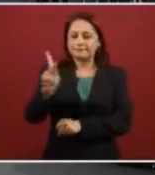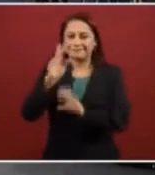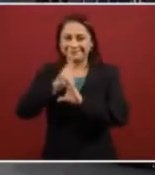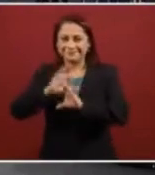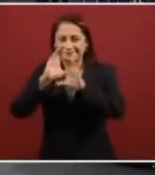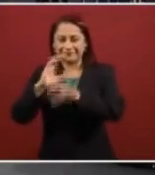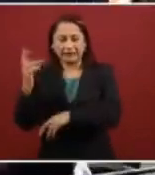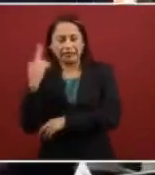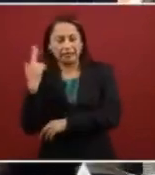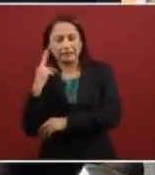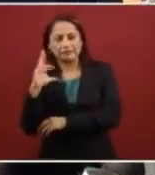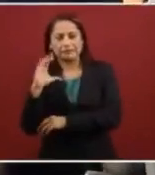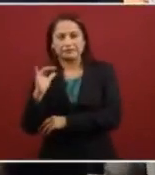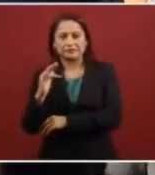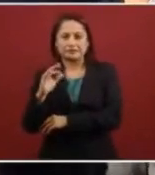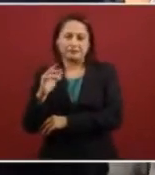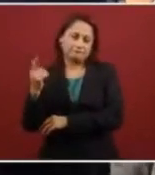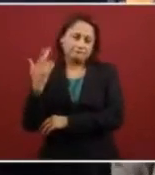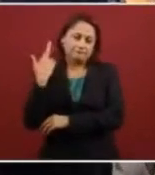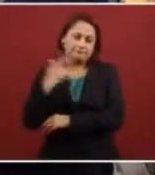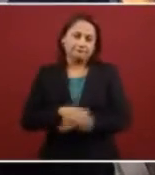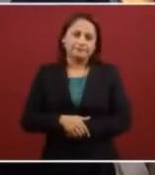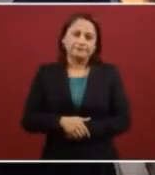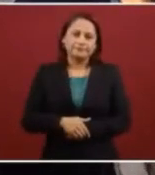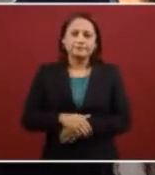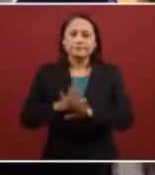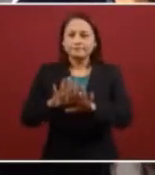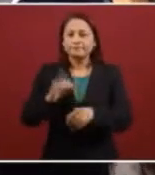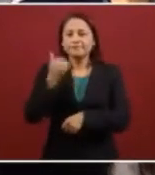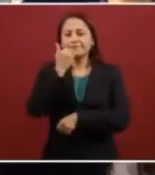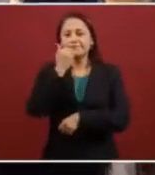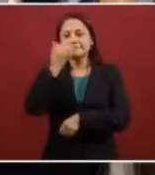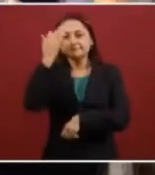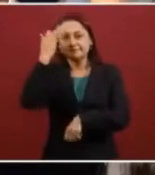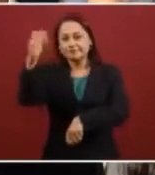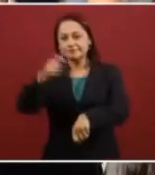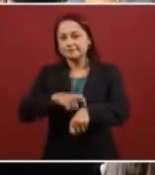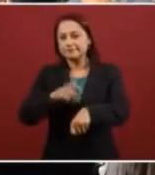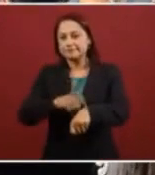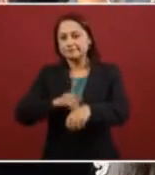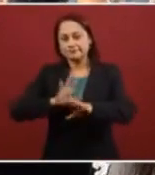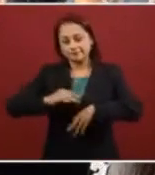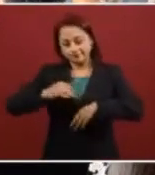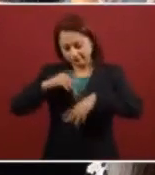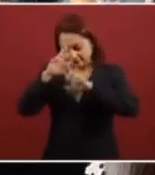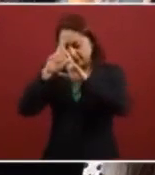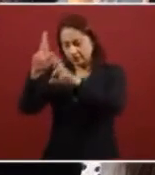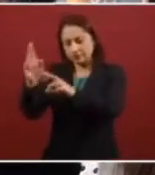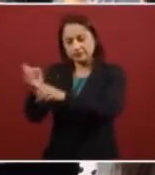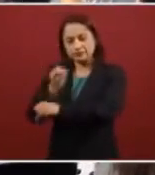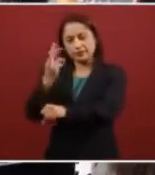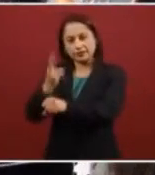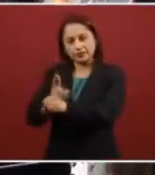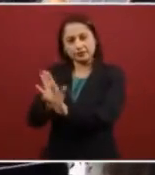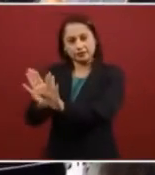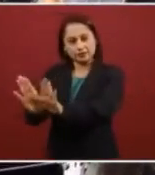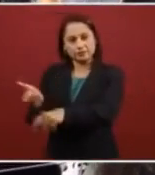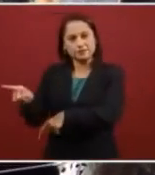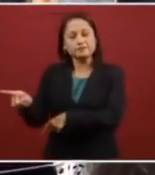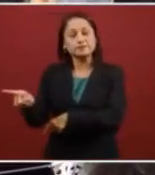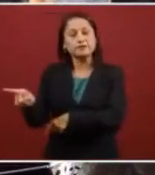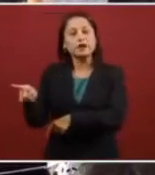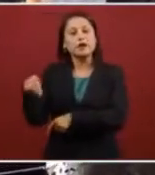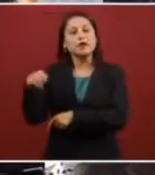time now. Pero por respeto. But due to respect for the secretaries, no Marcelo ha hecho